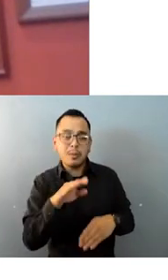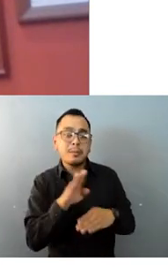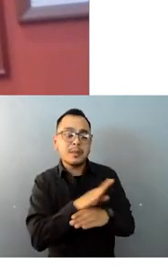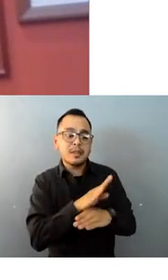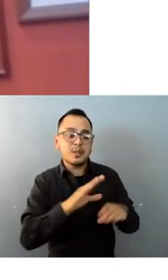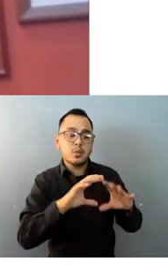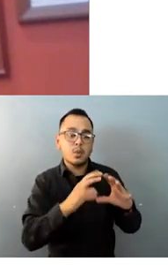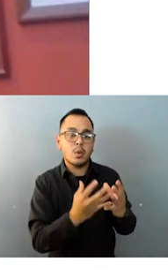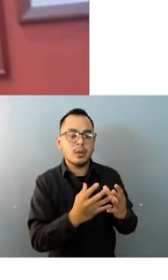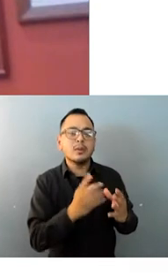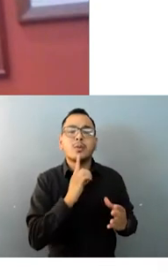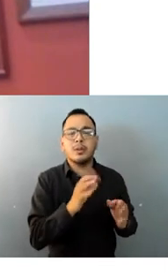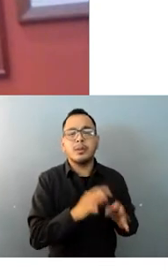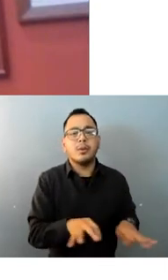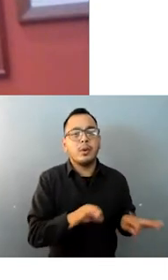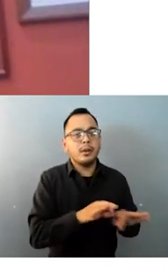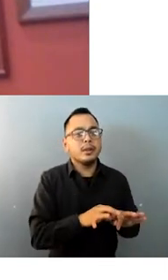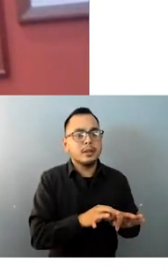important because